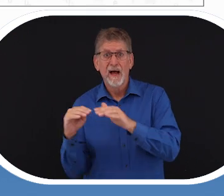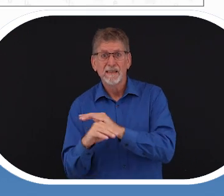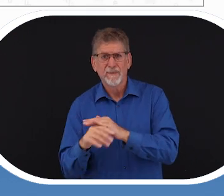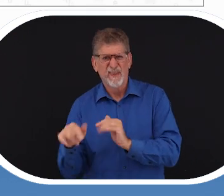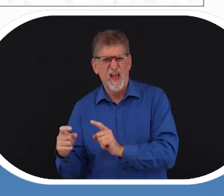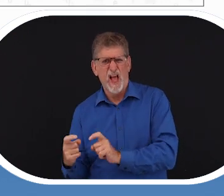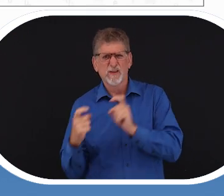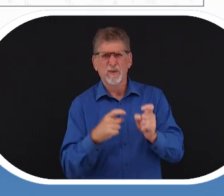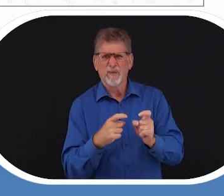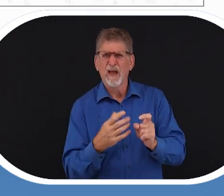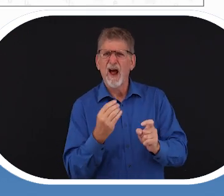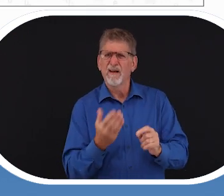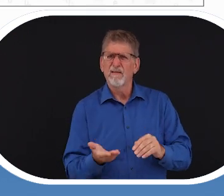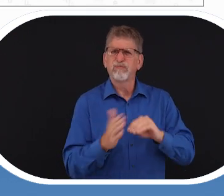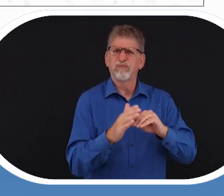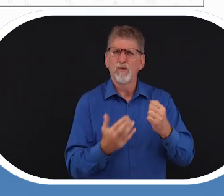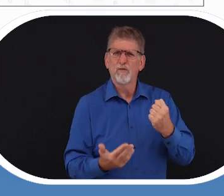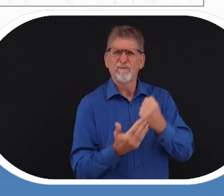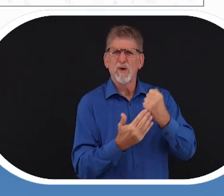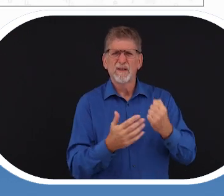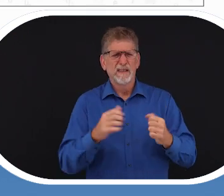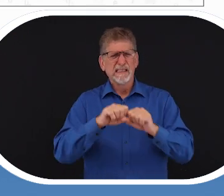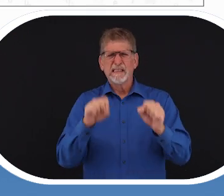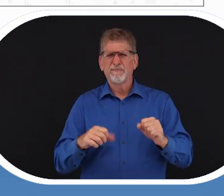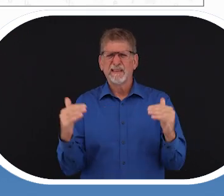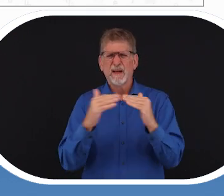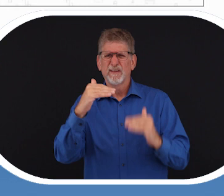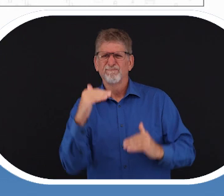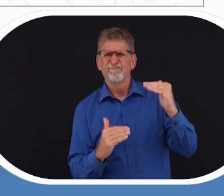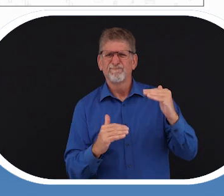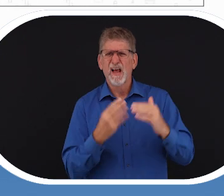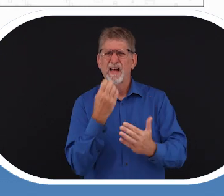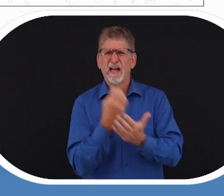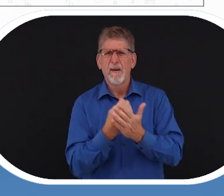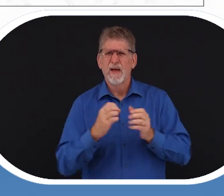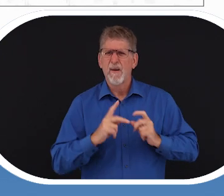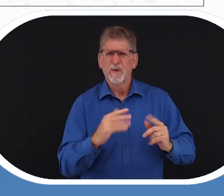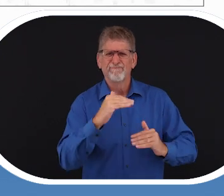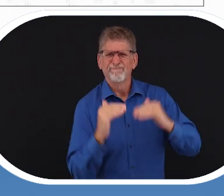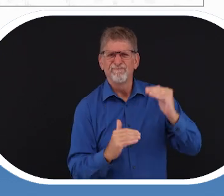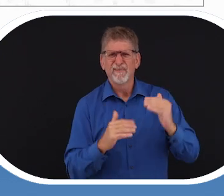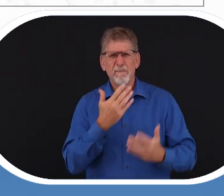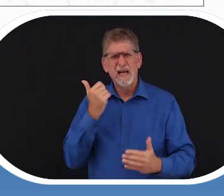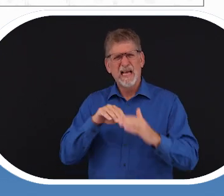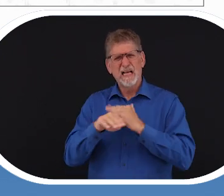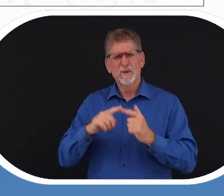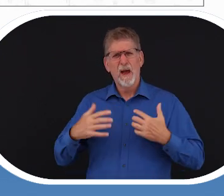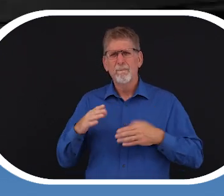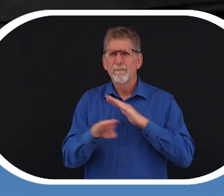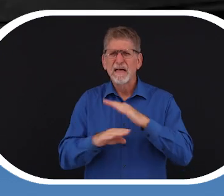further reinforces systemic inequalities in economic opportunity and access to basic health and educational services for people with